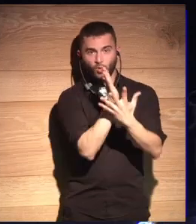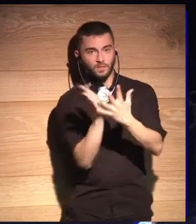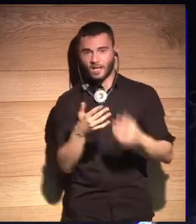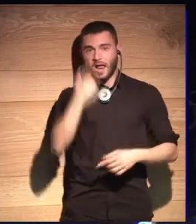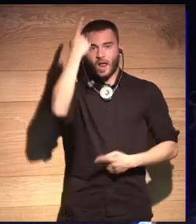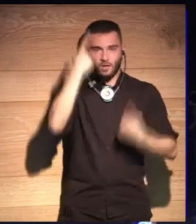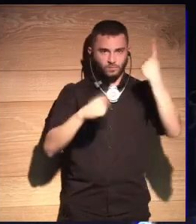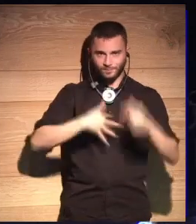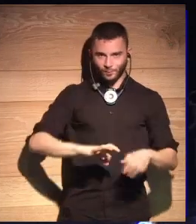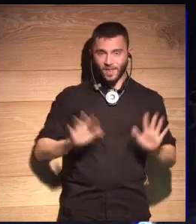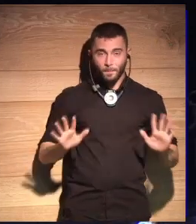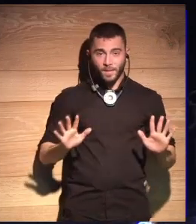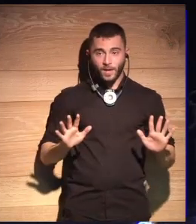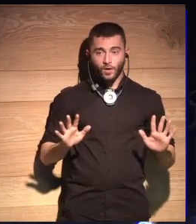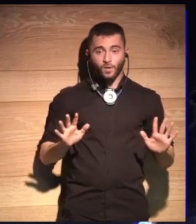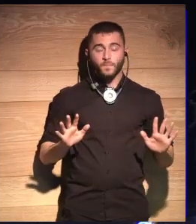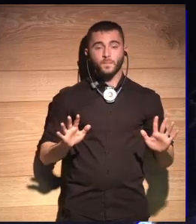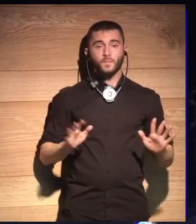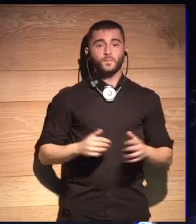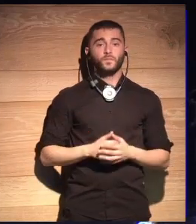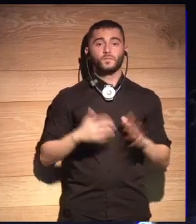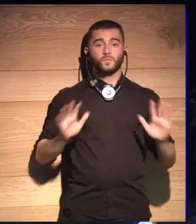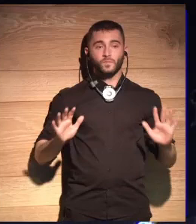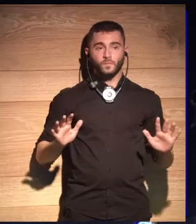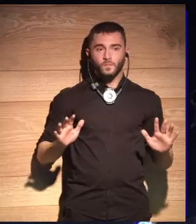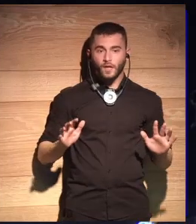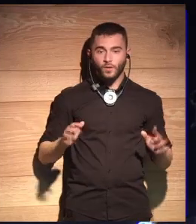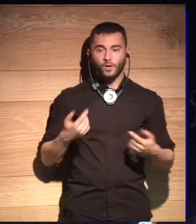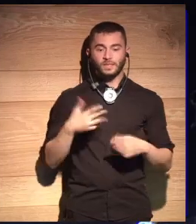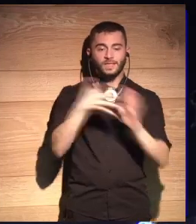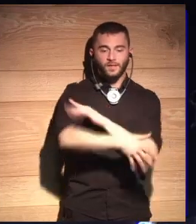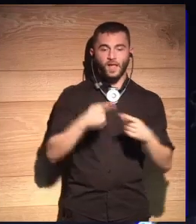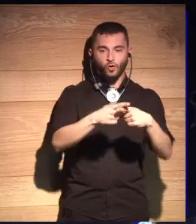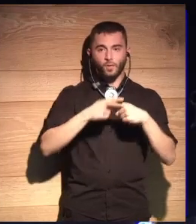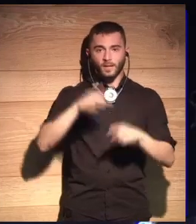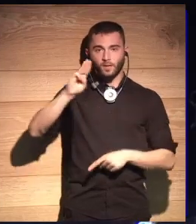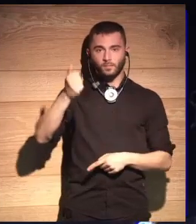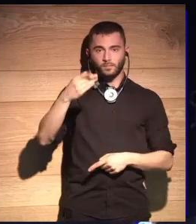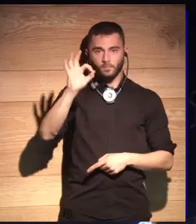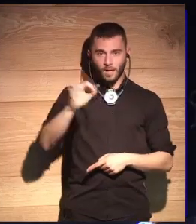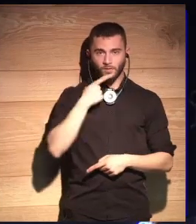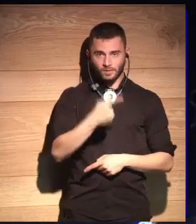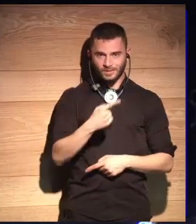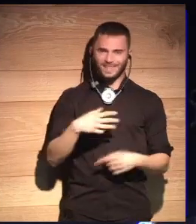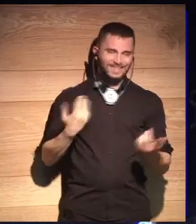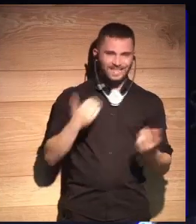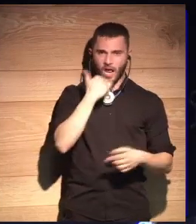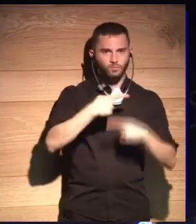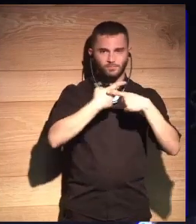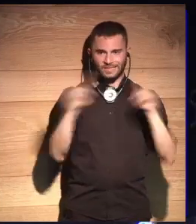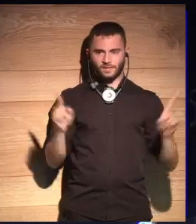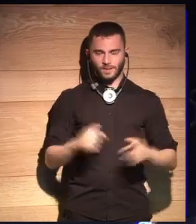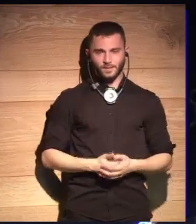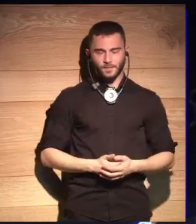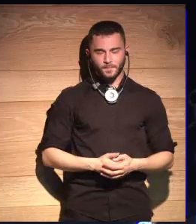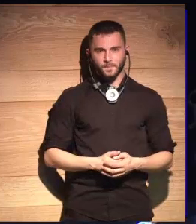shared meaning that Pablo's talking about is another matter, because in some ways they become quite kind of ephemeral, and they become things that sort of are